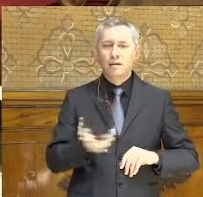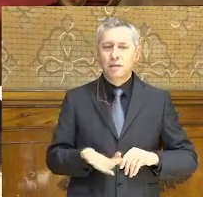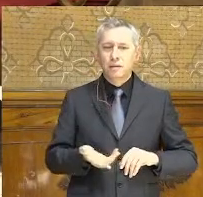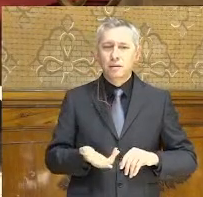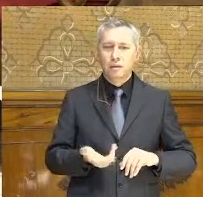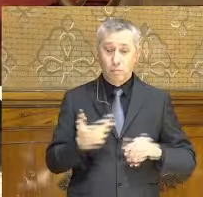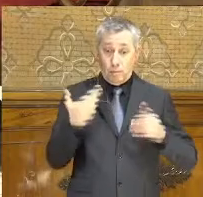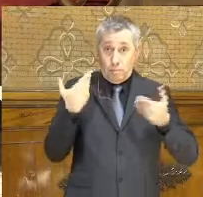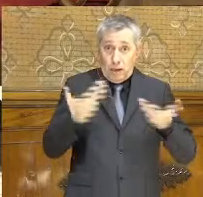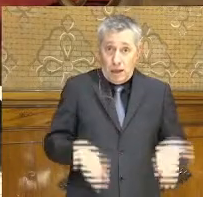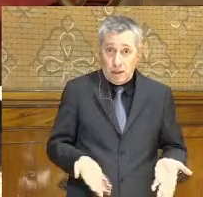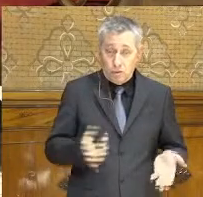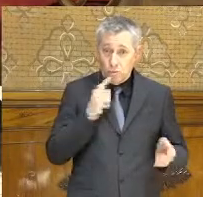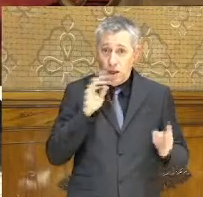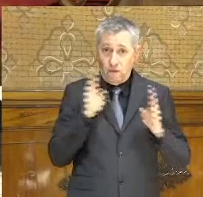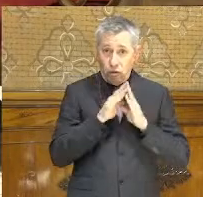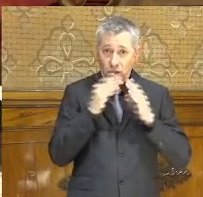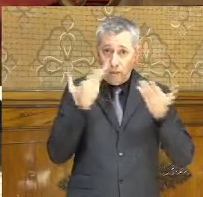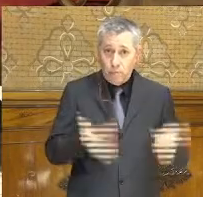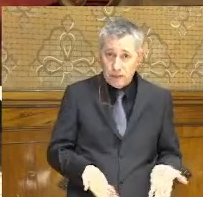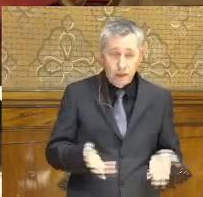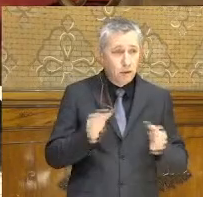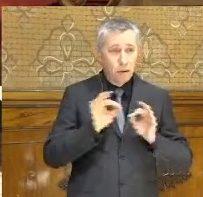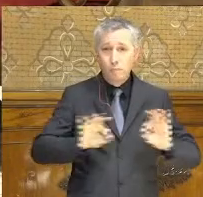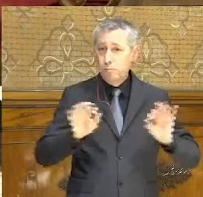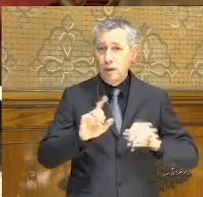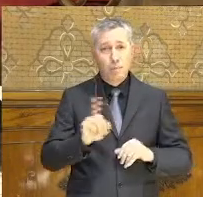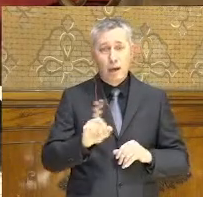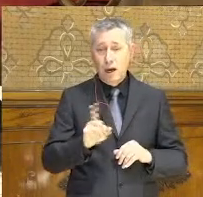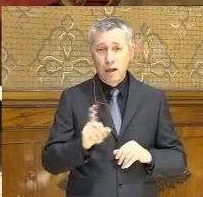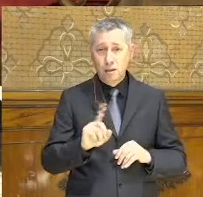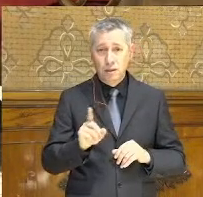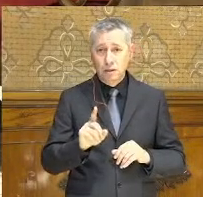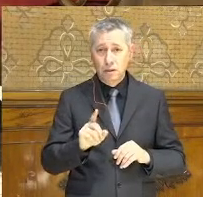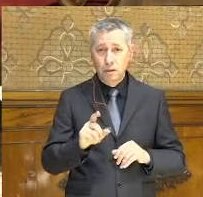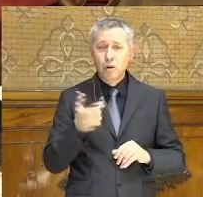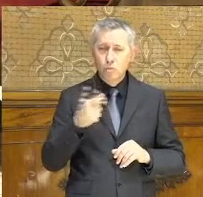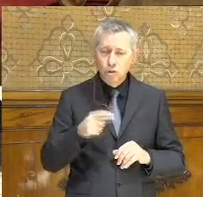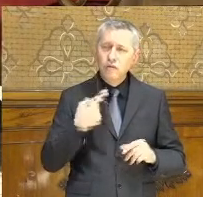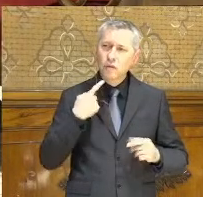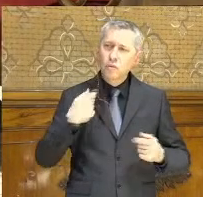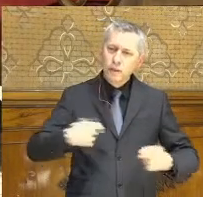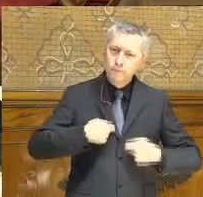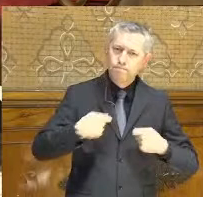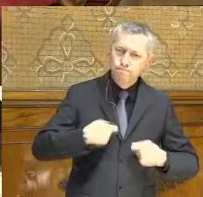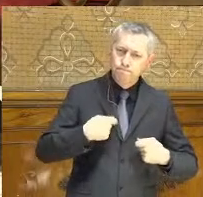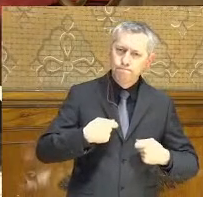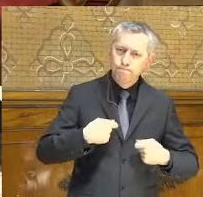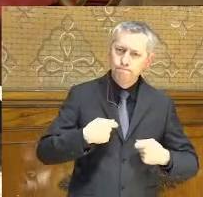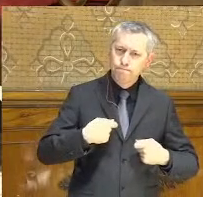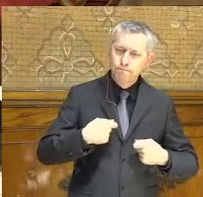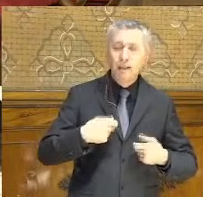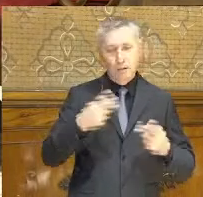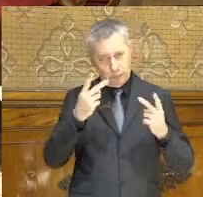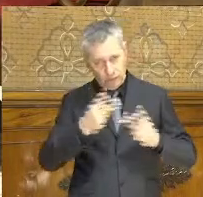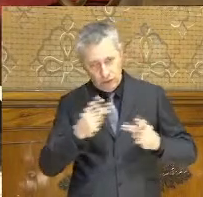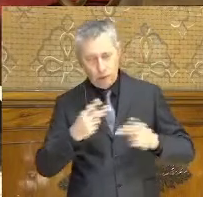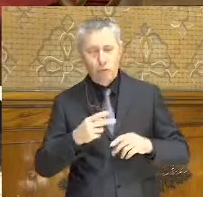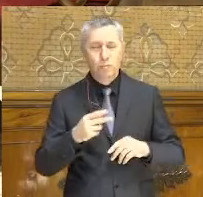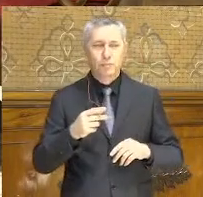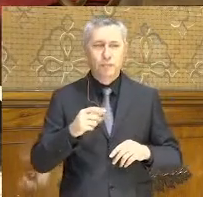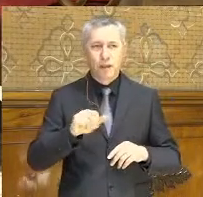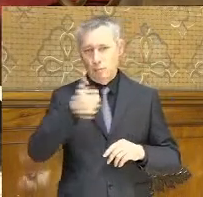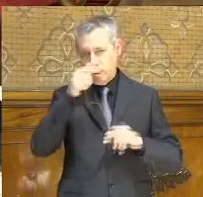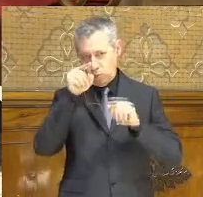that allows you to become an agent. So yes, I think that I put that first, and then being